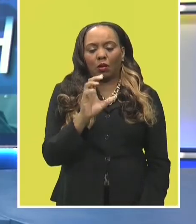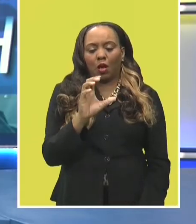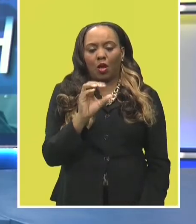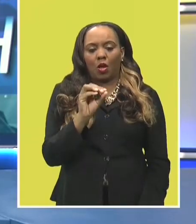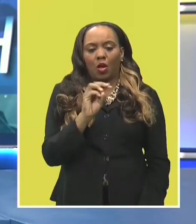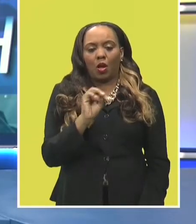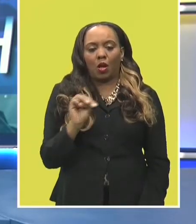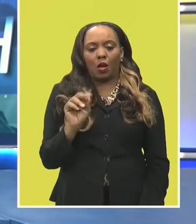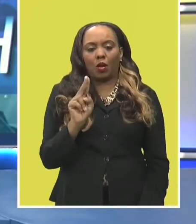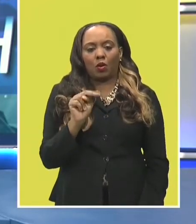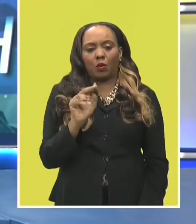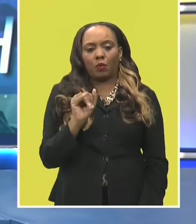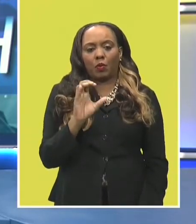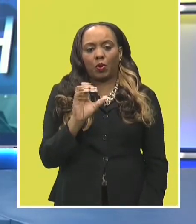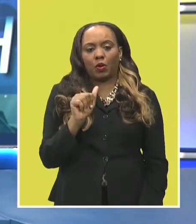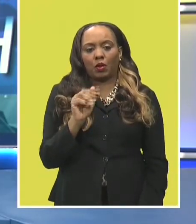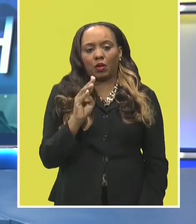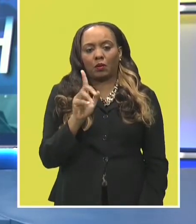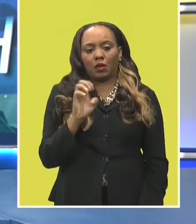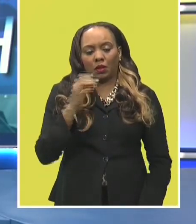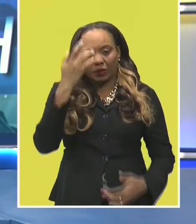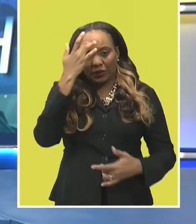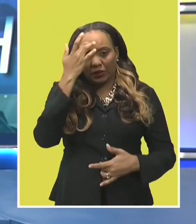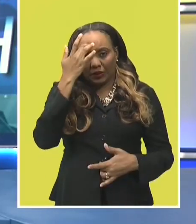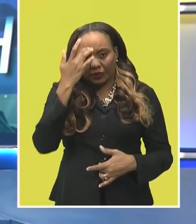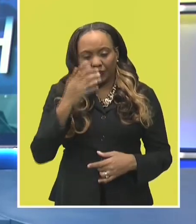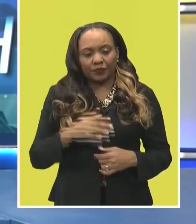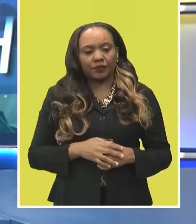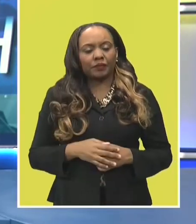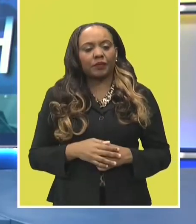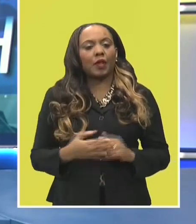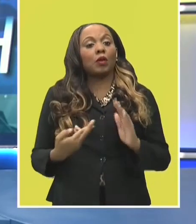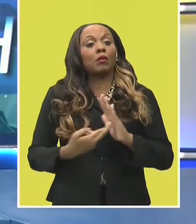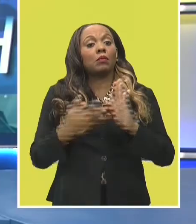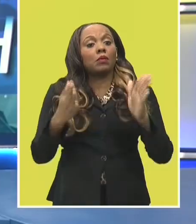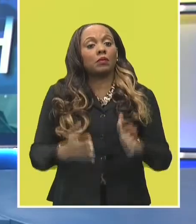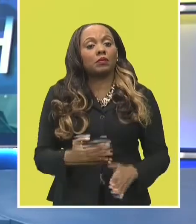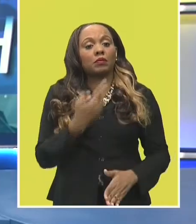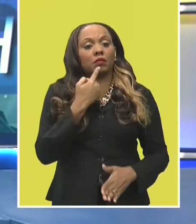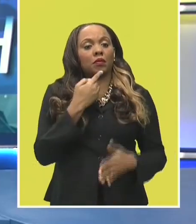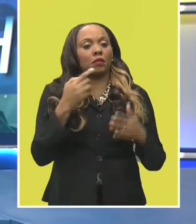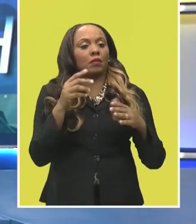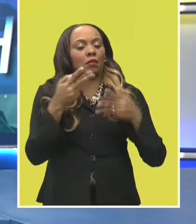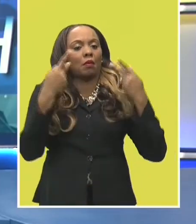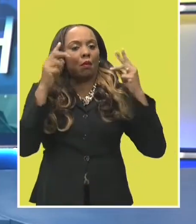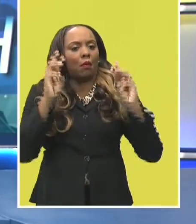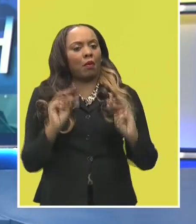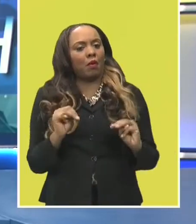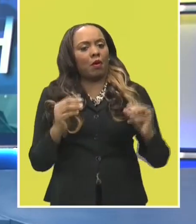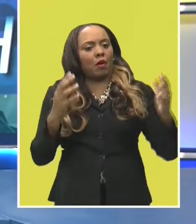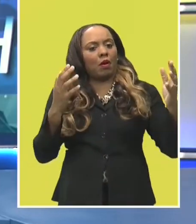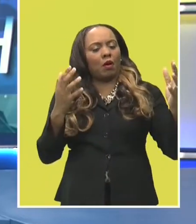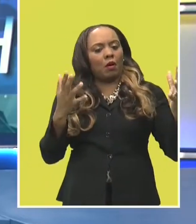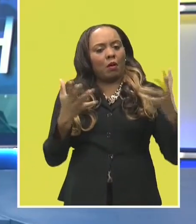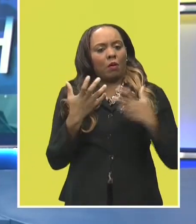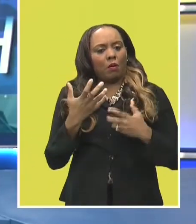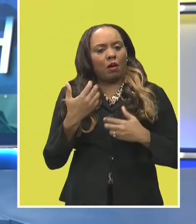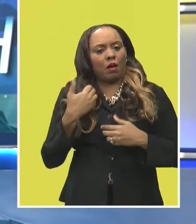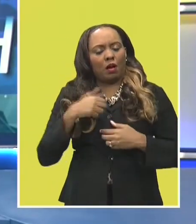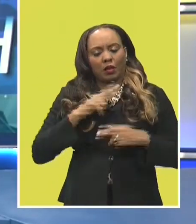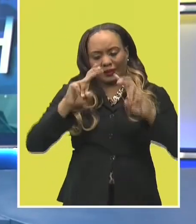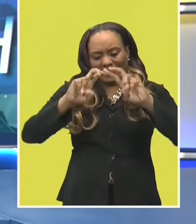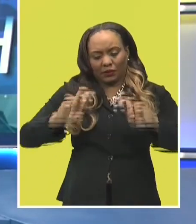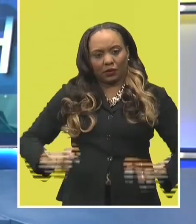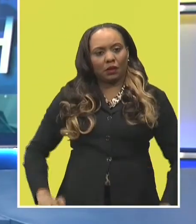Country Department, Therese Turner-Jones, says Prime Minister Mia Amor-Motley has asked the bank to map the human genome of Barbadians.